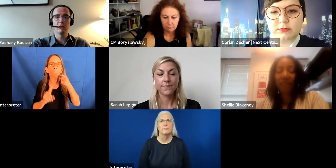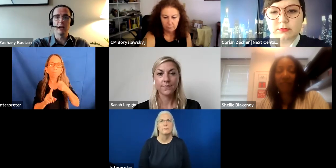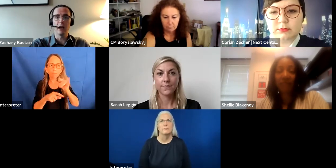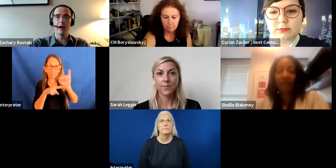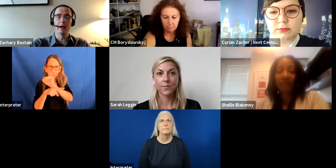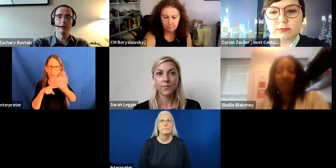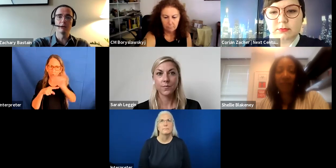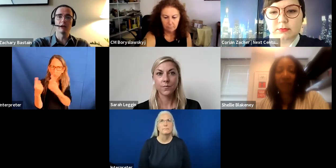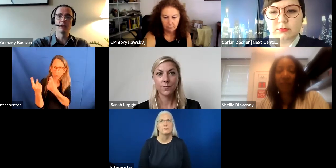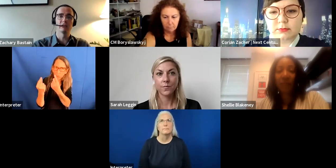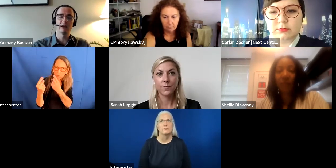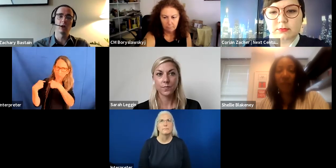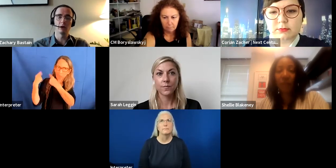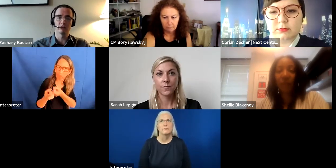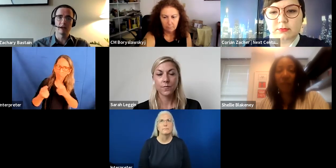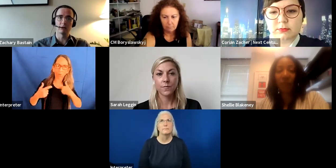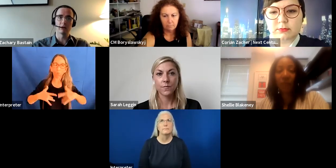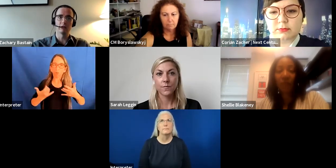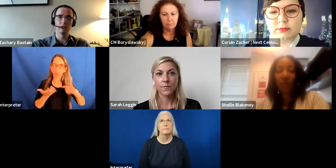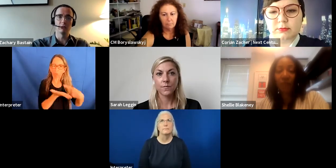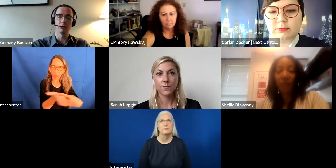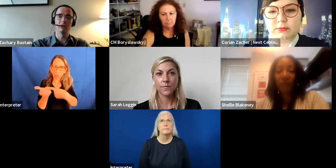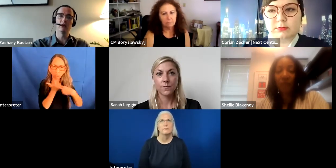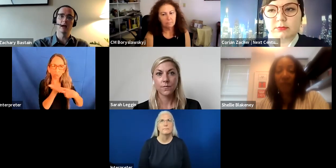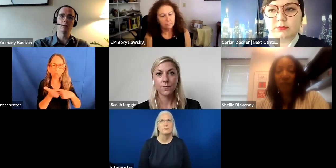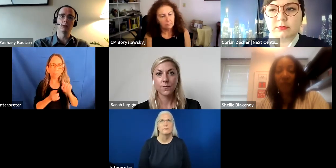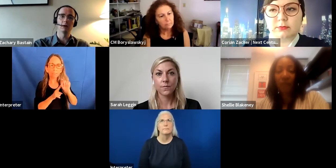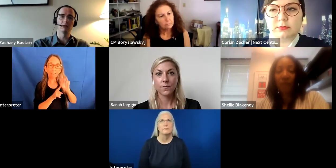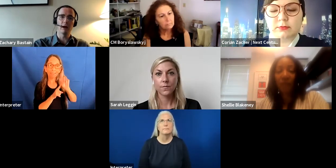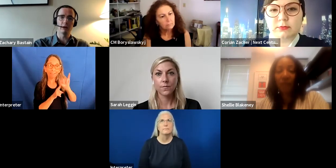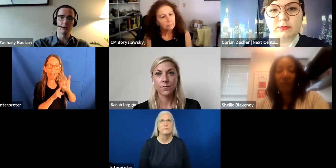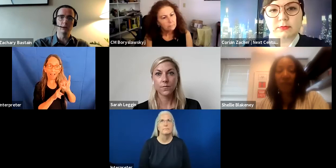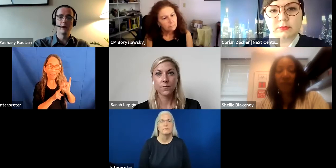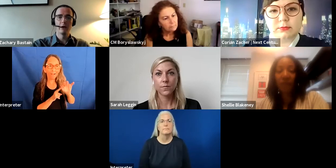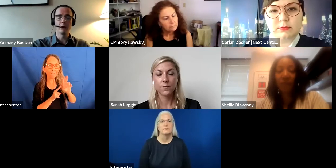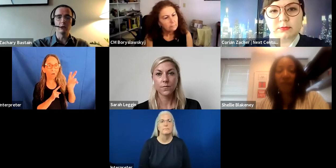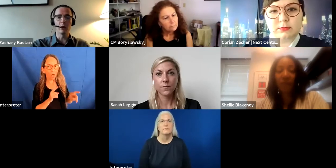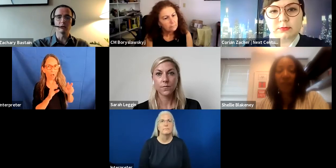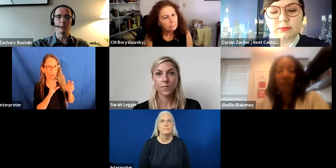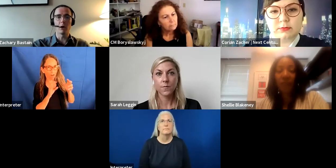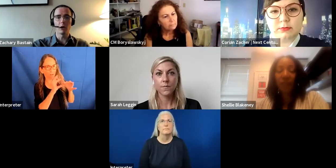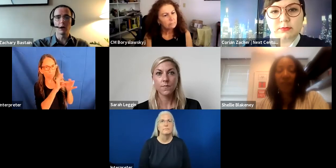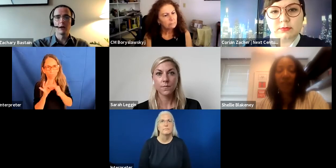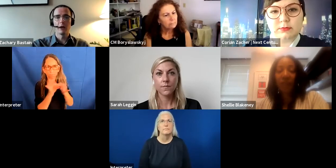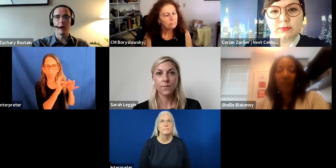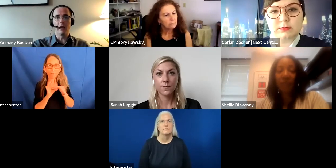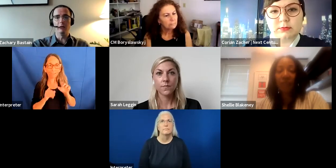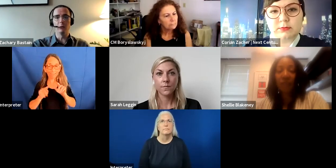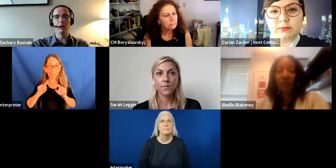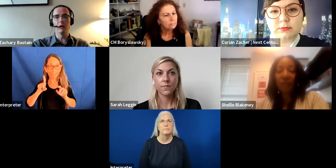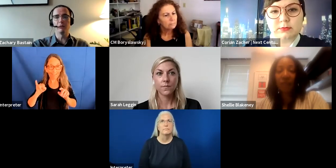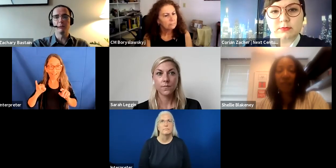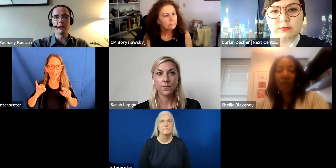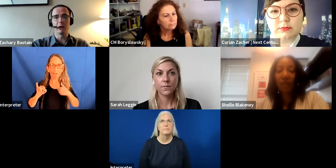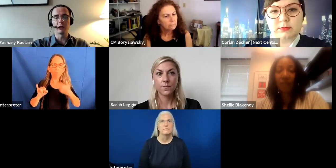to TDI. Verizon has had a long-standing relationship with TDI. We really value you as our partner, and